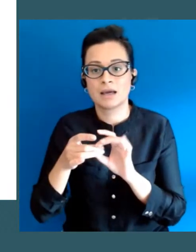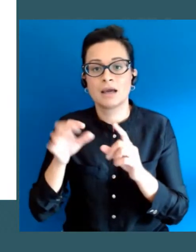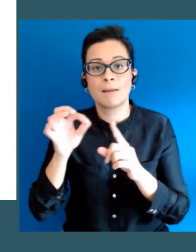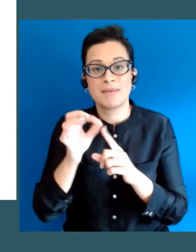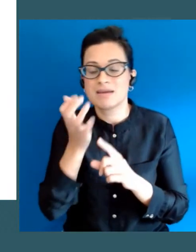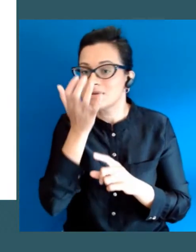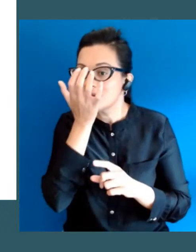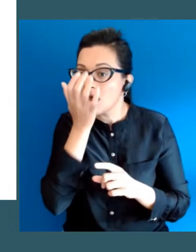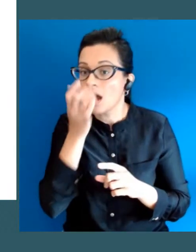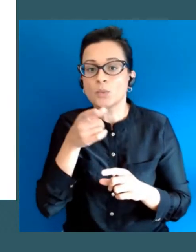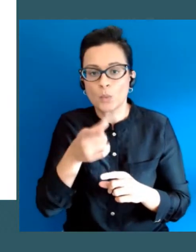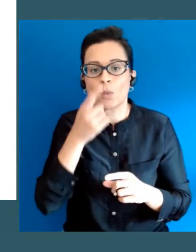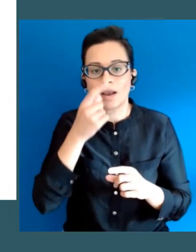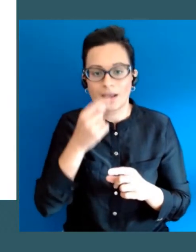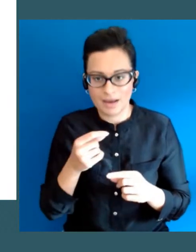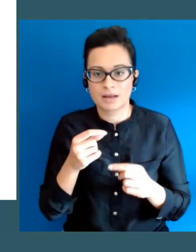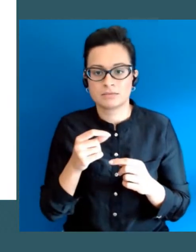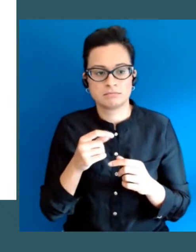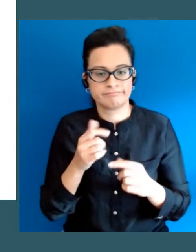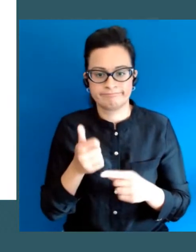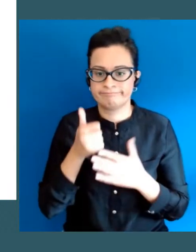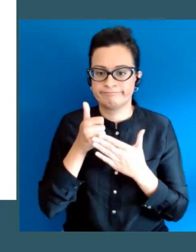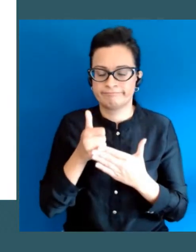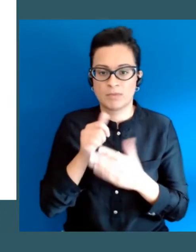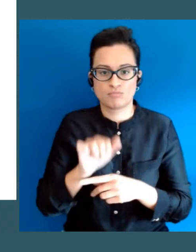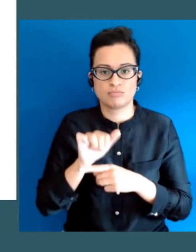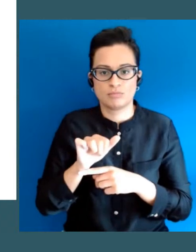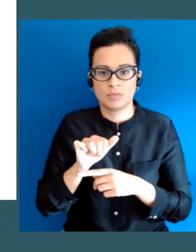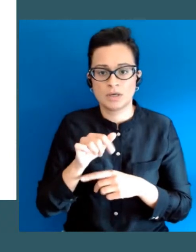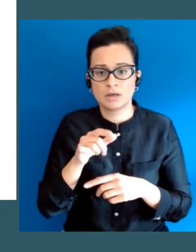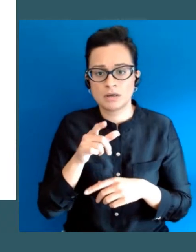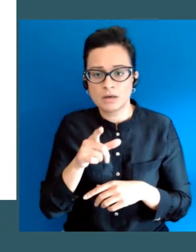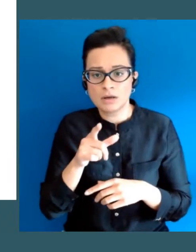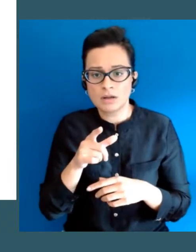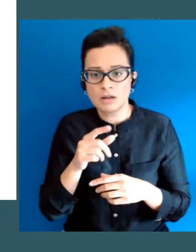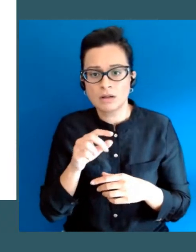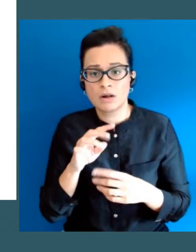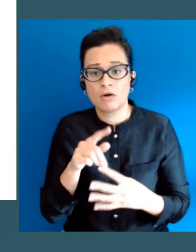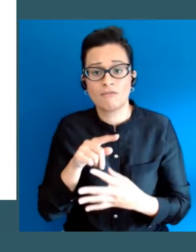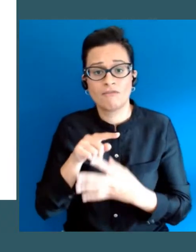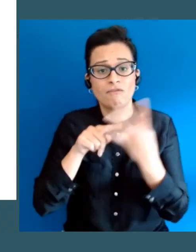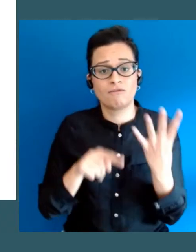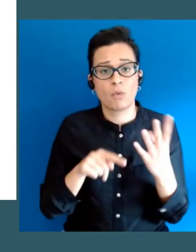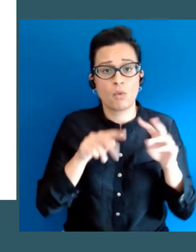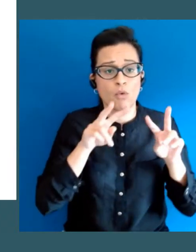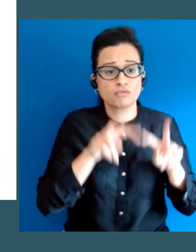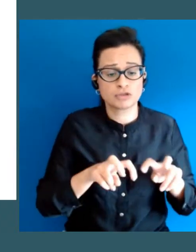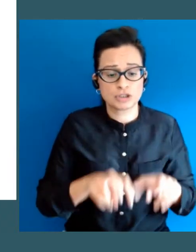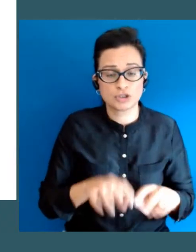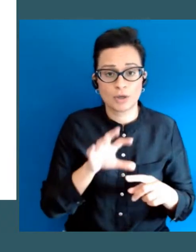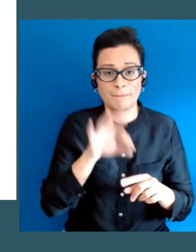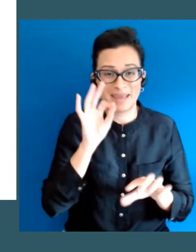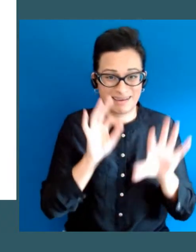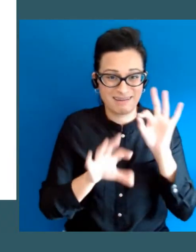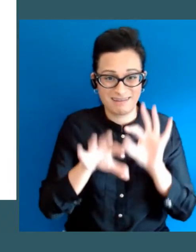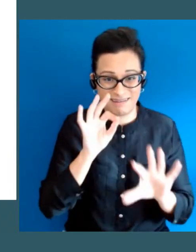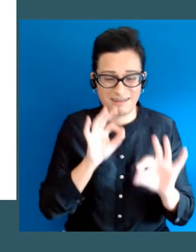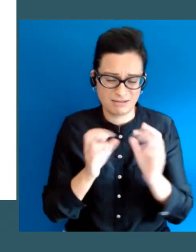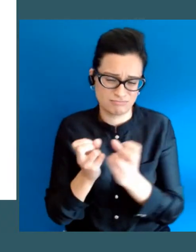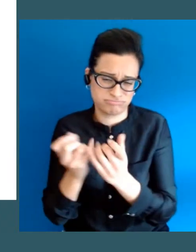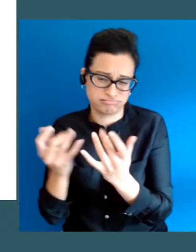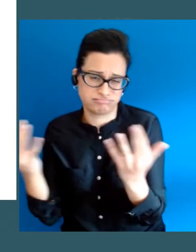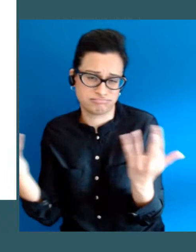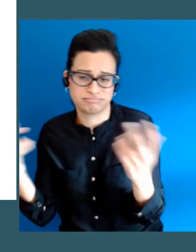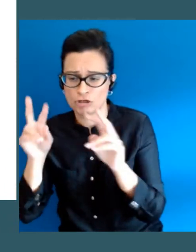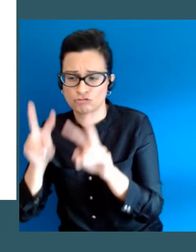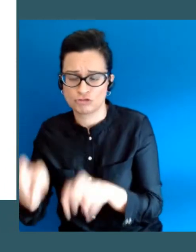intervention. I'll talk about 4 studies that I've chosen, though there are multiple which you may be